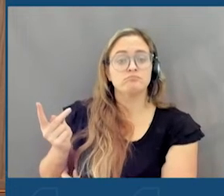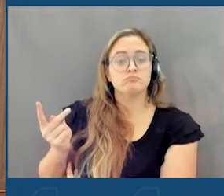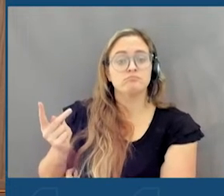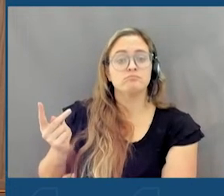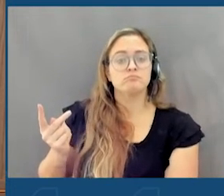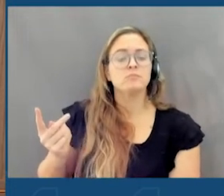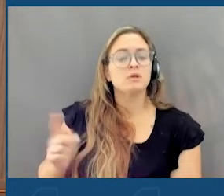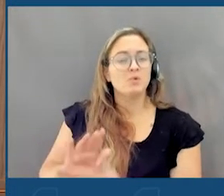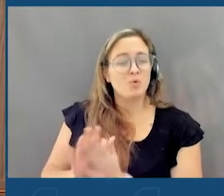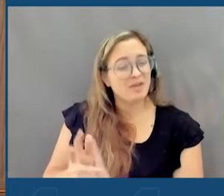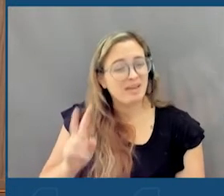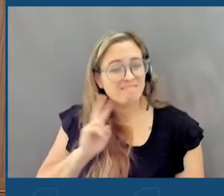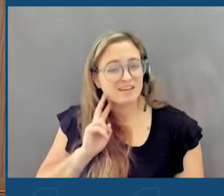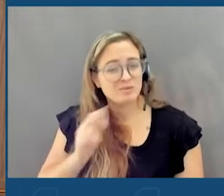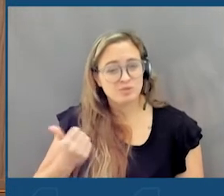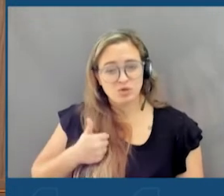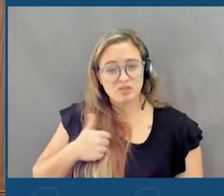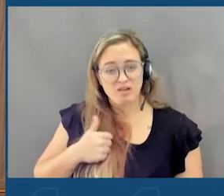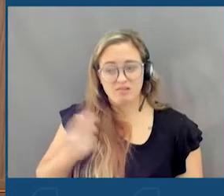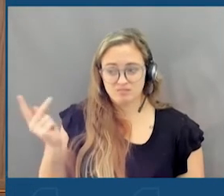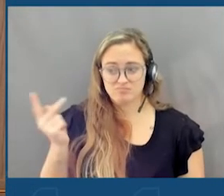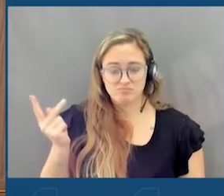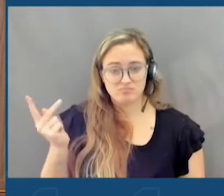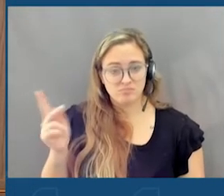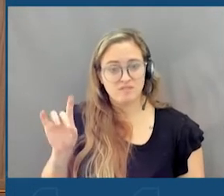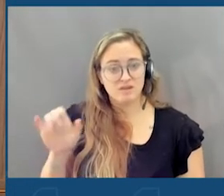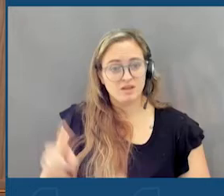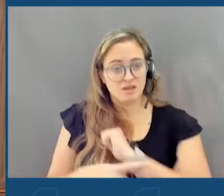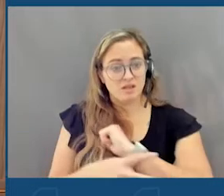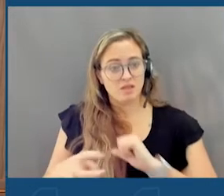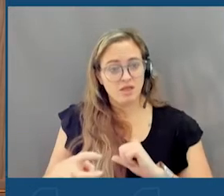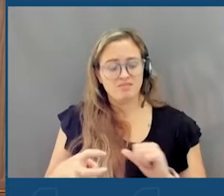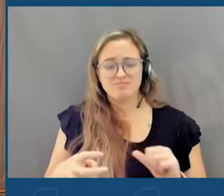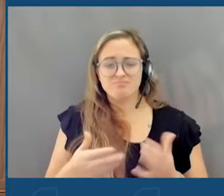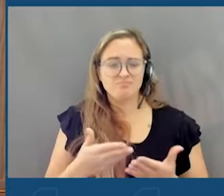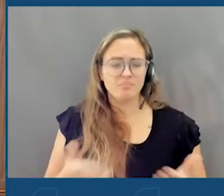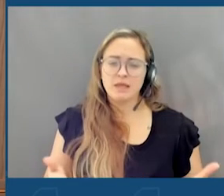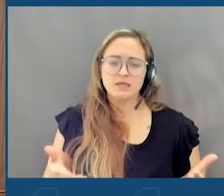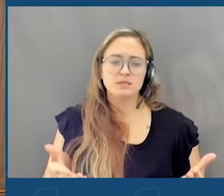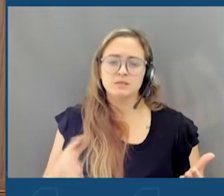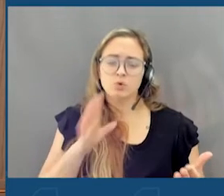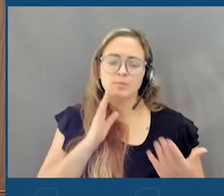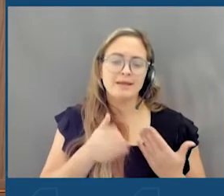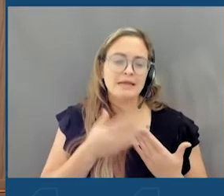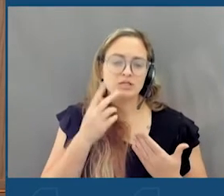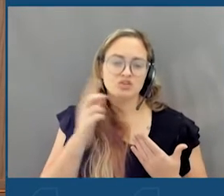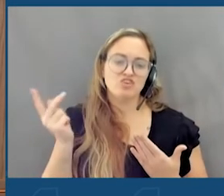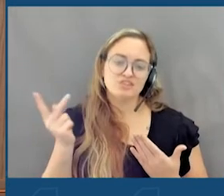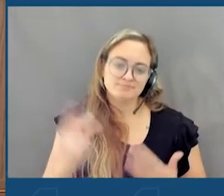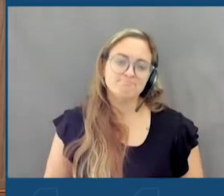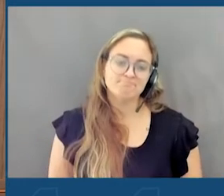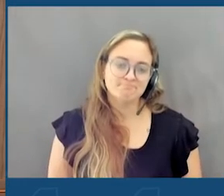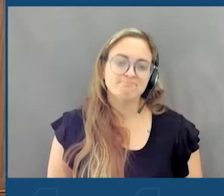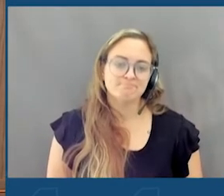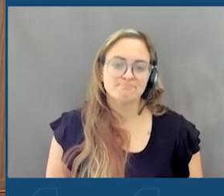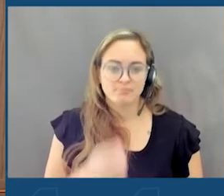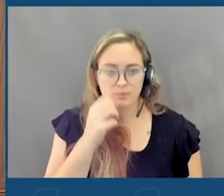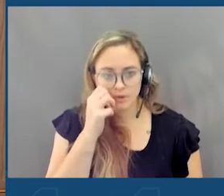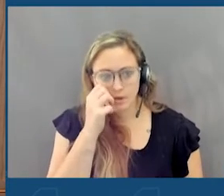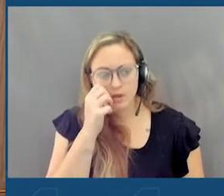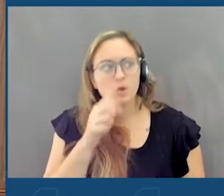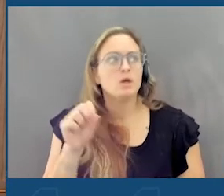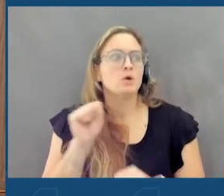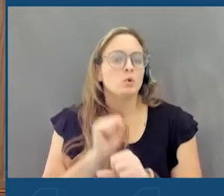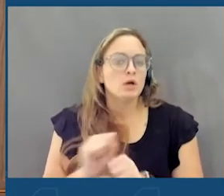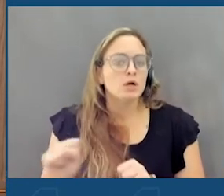became victims of the deed theft, things would have been easier for us. We have been working